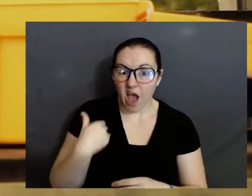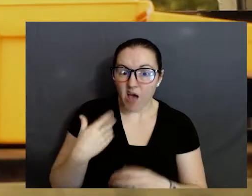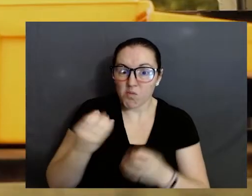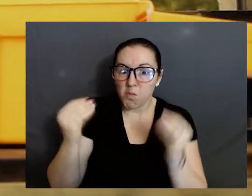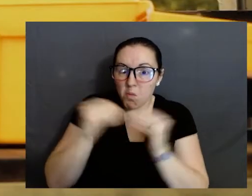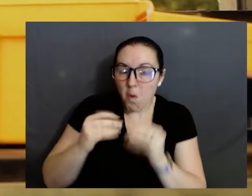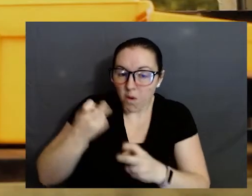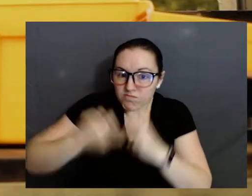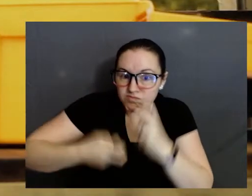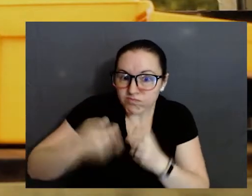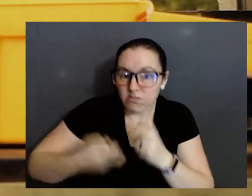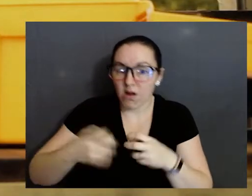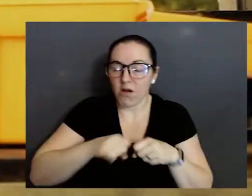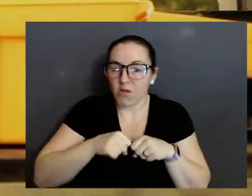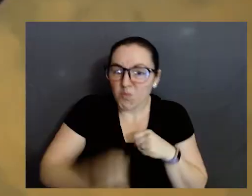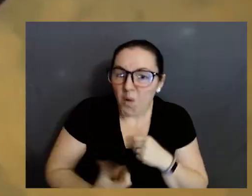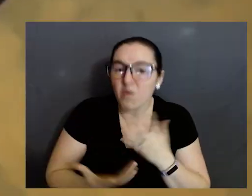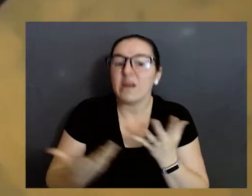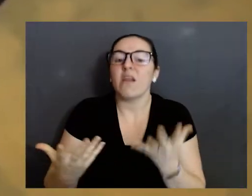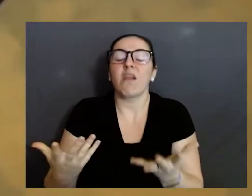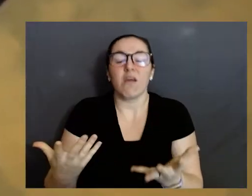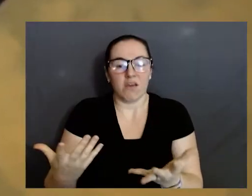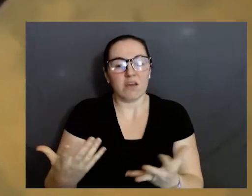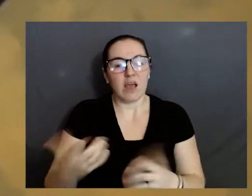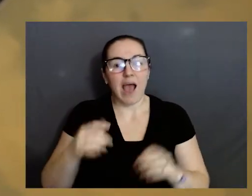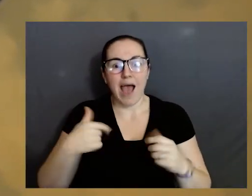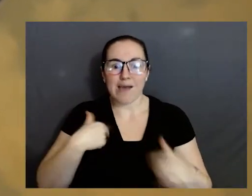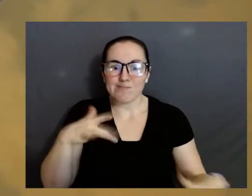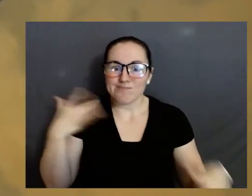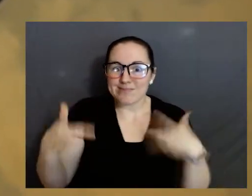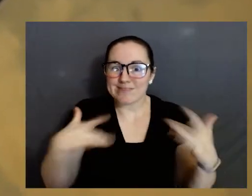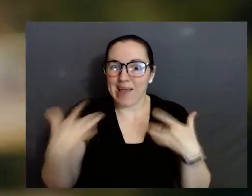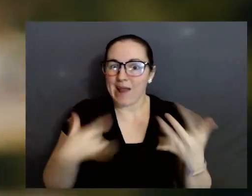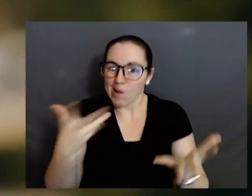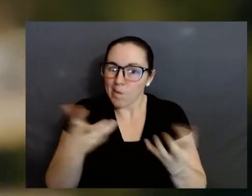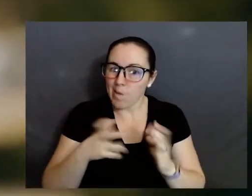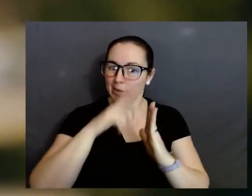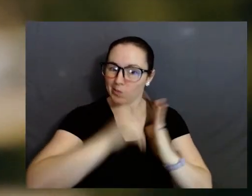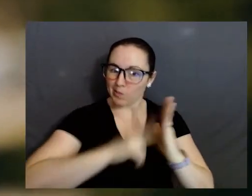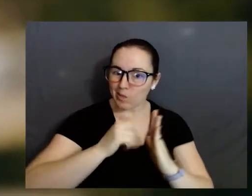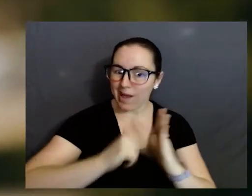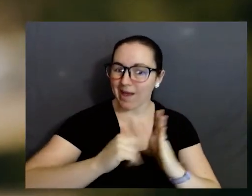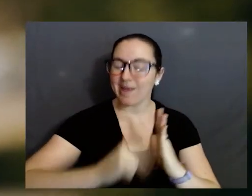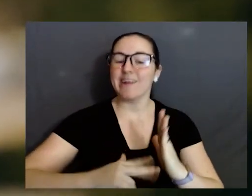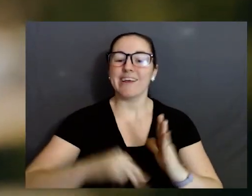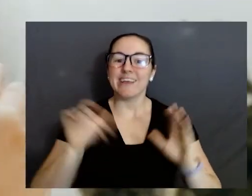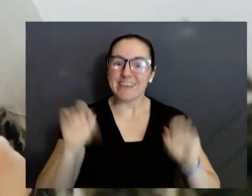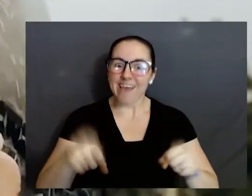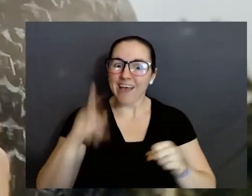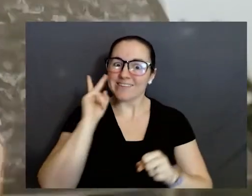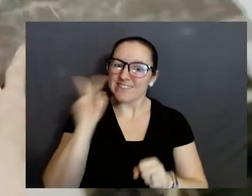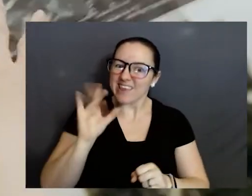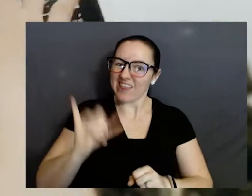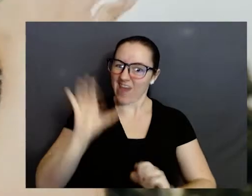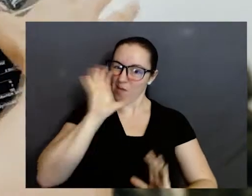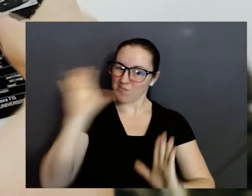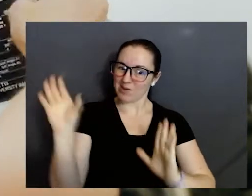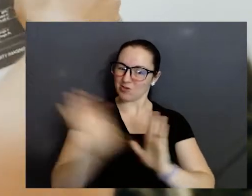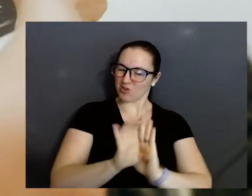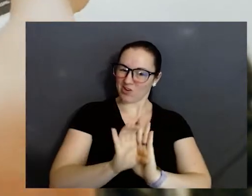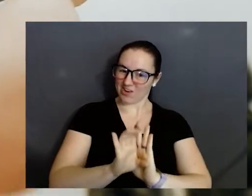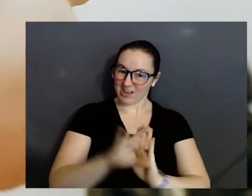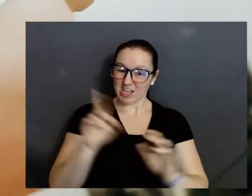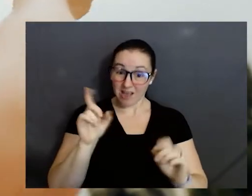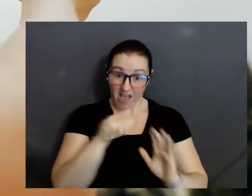The more broken an x-ray is, the more excited I get to paint on it. You can actually see there's a